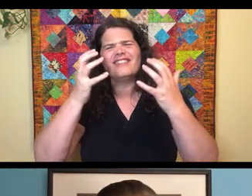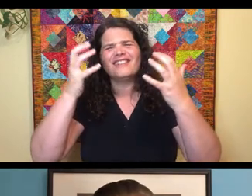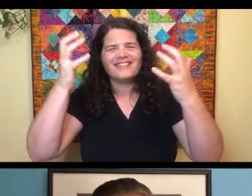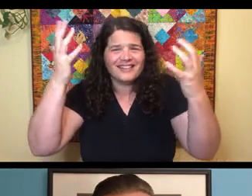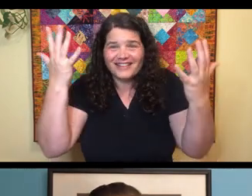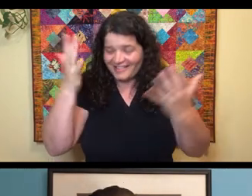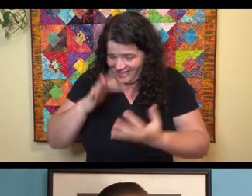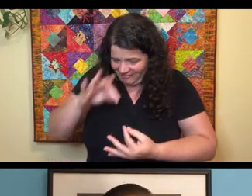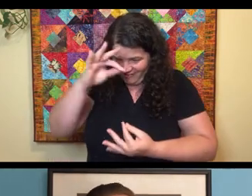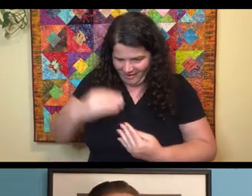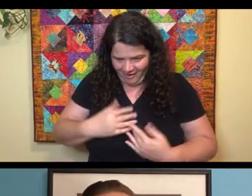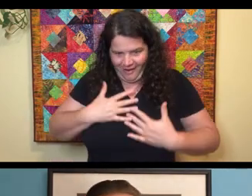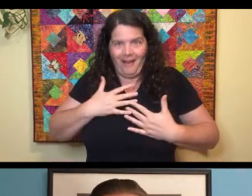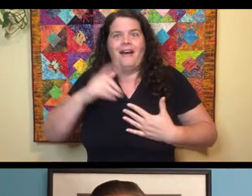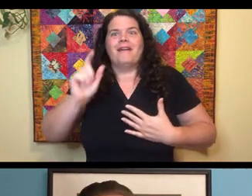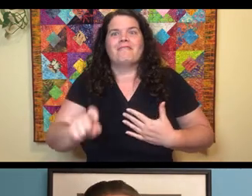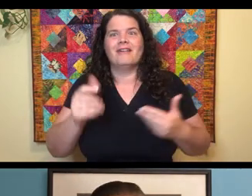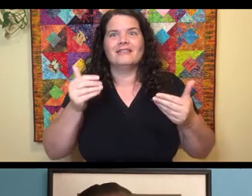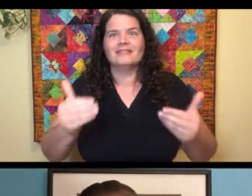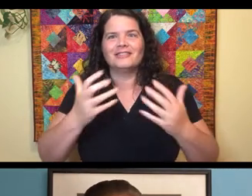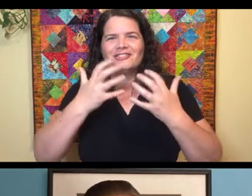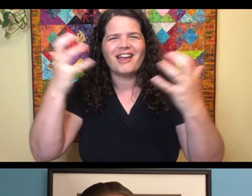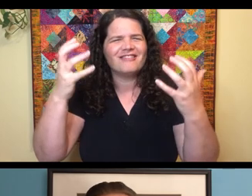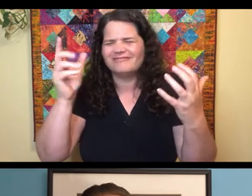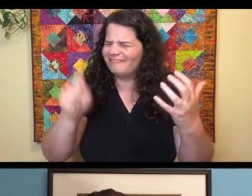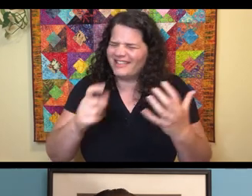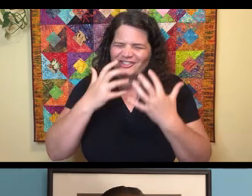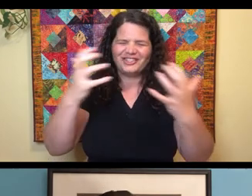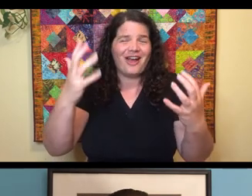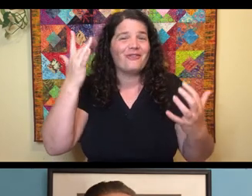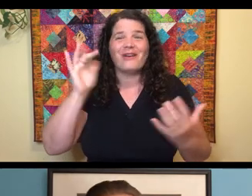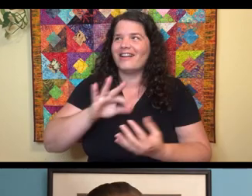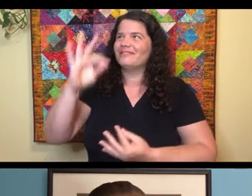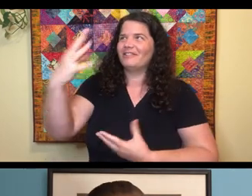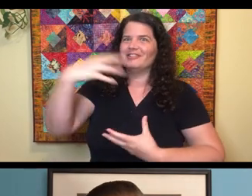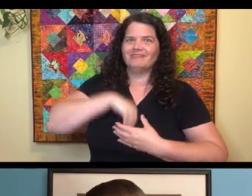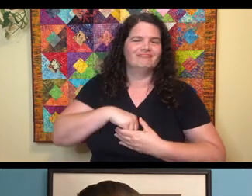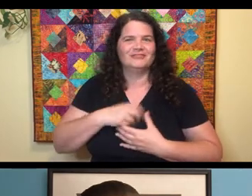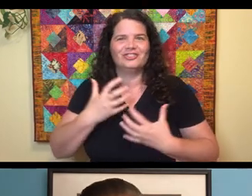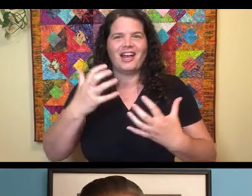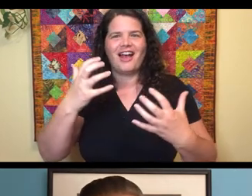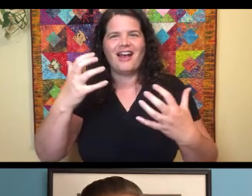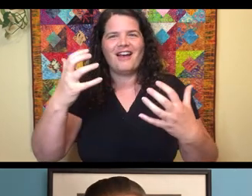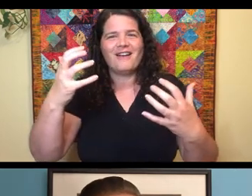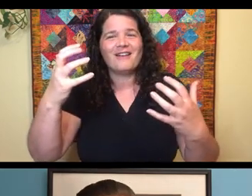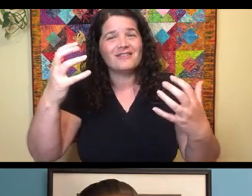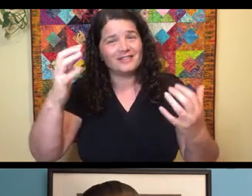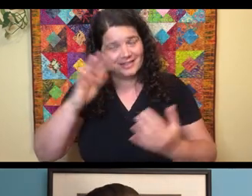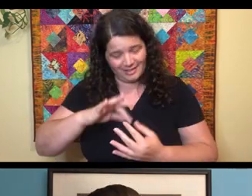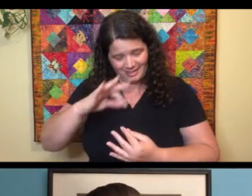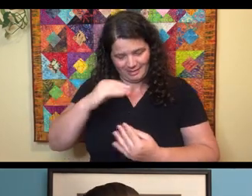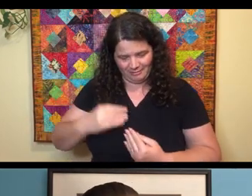shout. When the Spirit says shout, you gotta shout, oh Lord. You gotta shout when the Spirit says